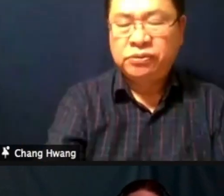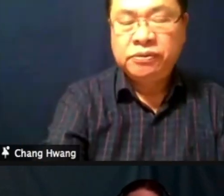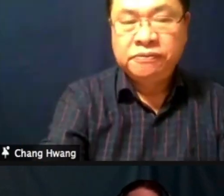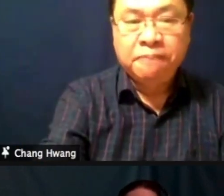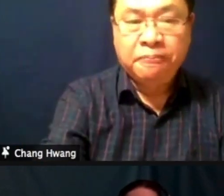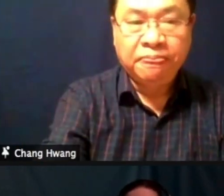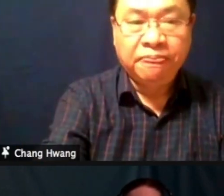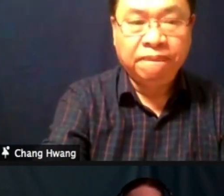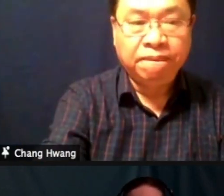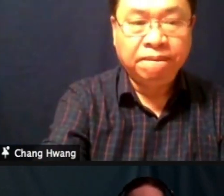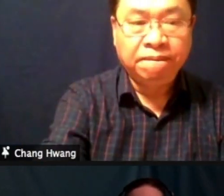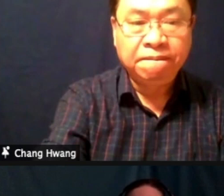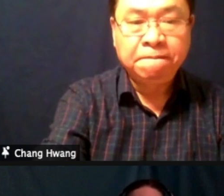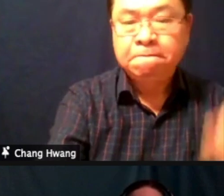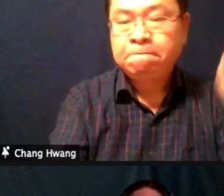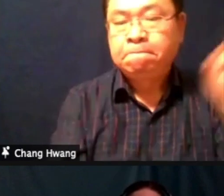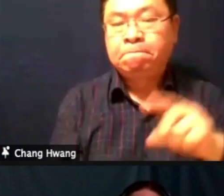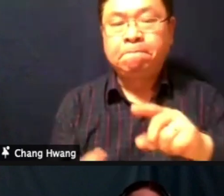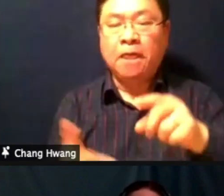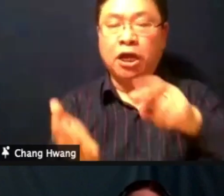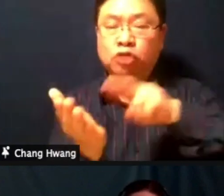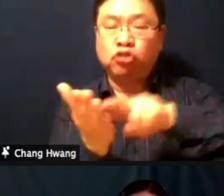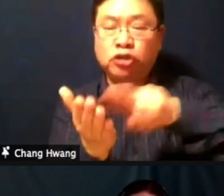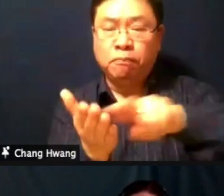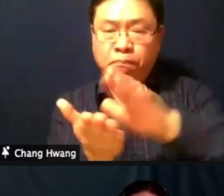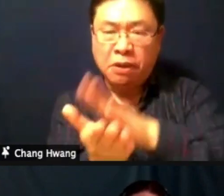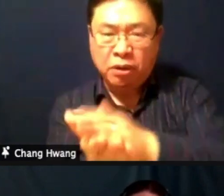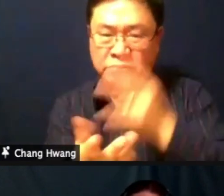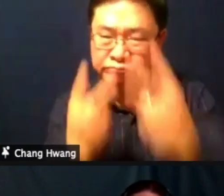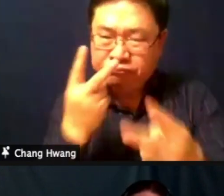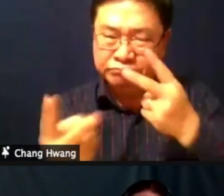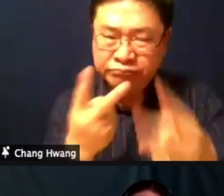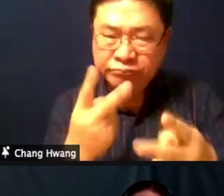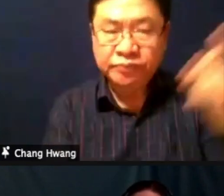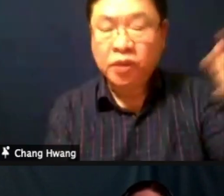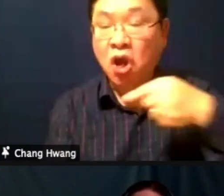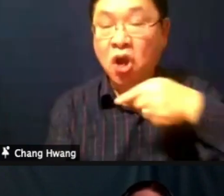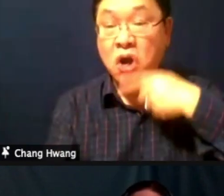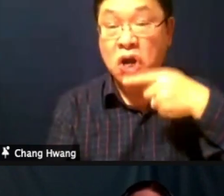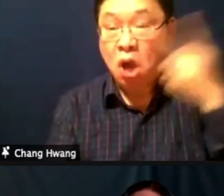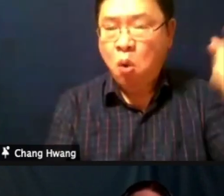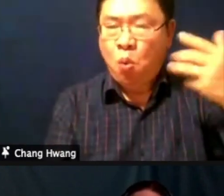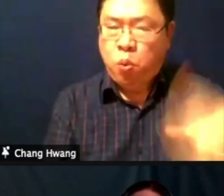For KSL, there are many issues that I'd like to point out.